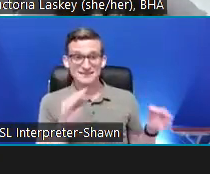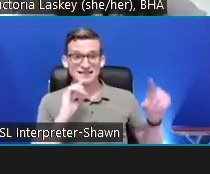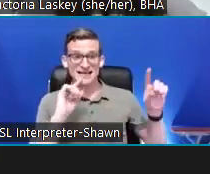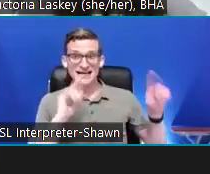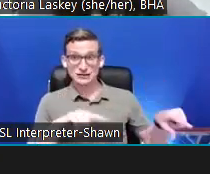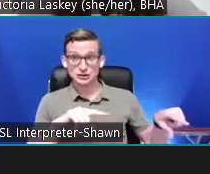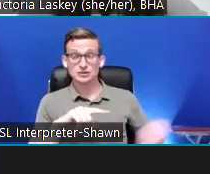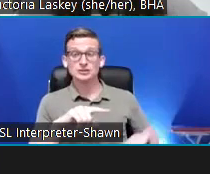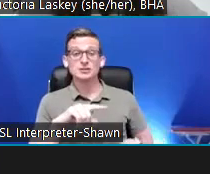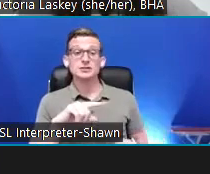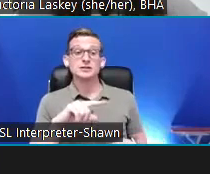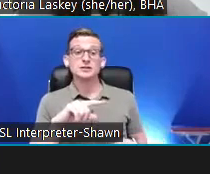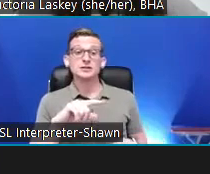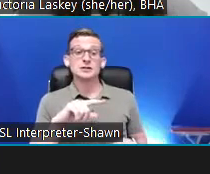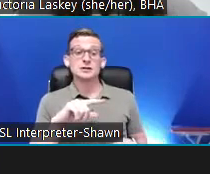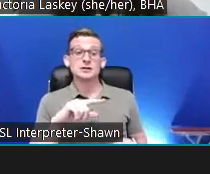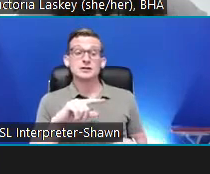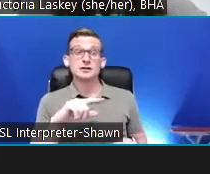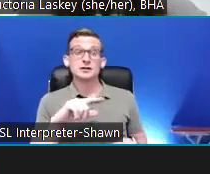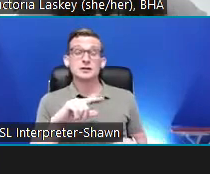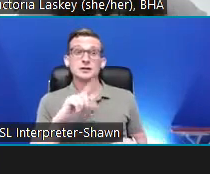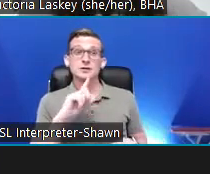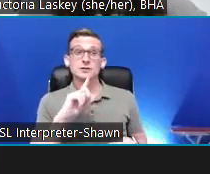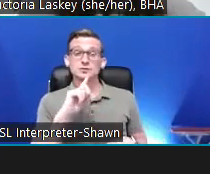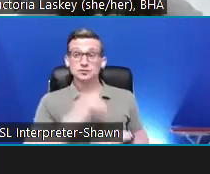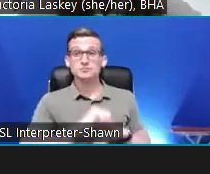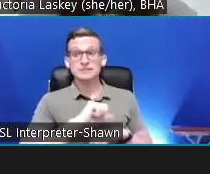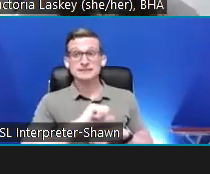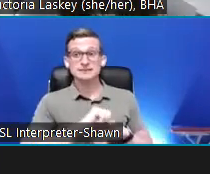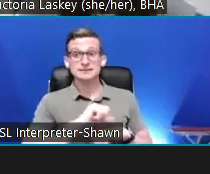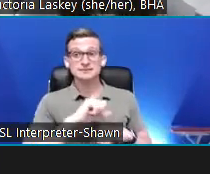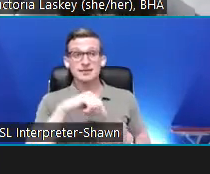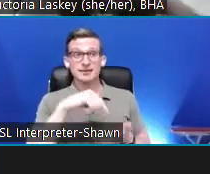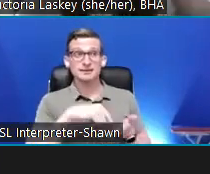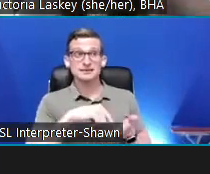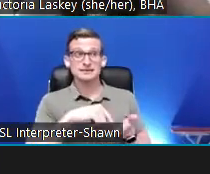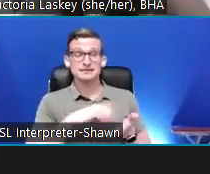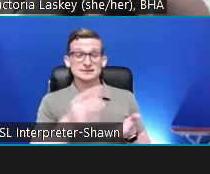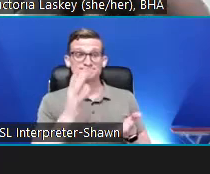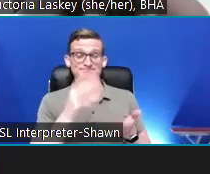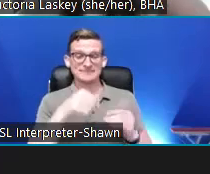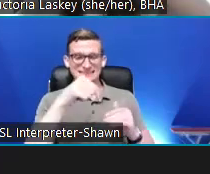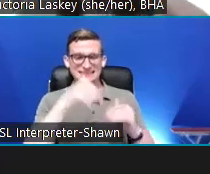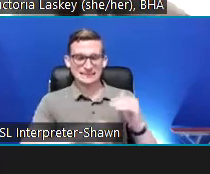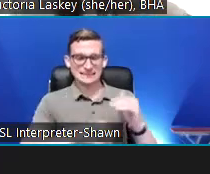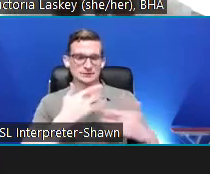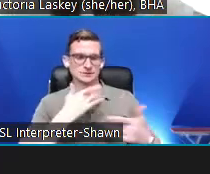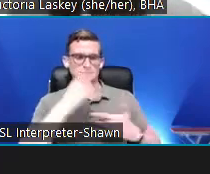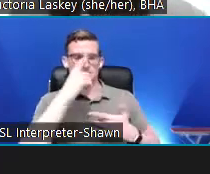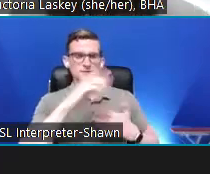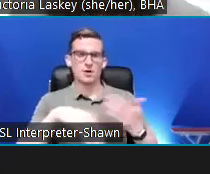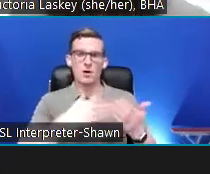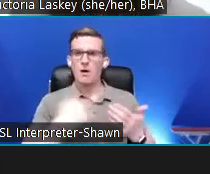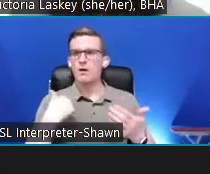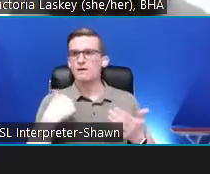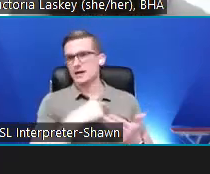a area of deep concern for all of us, providers and BHA and advocates